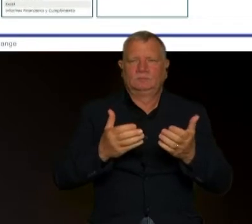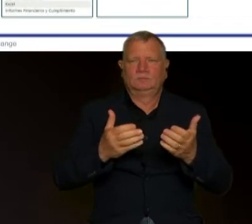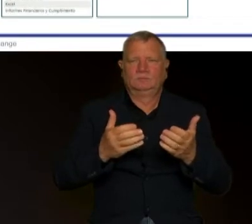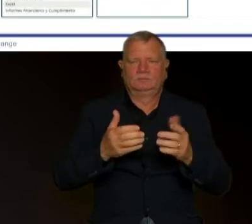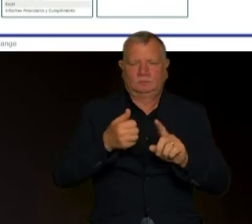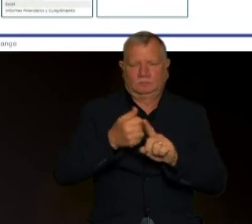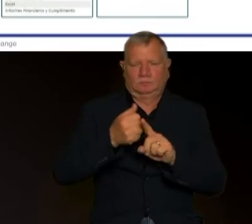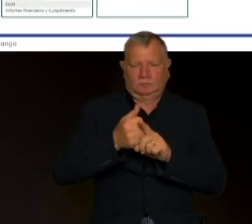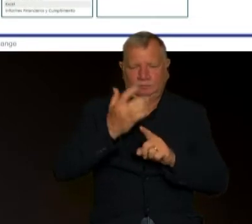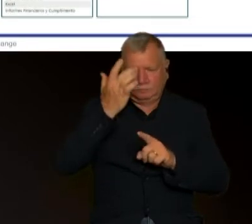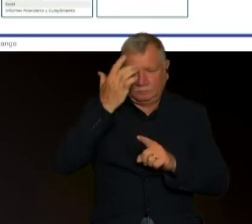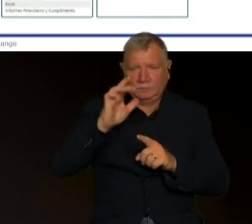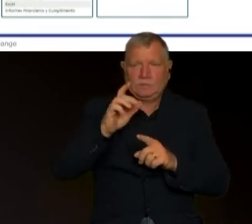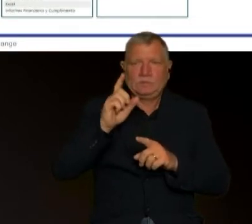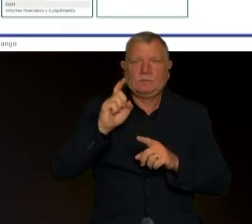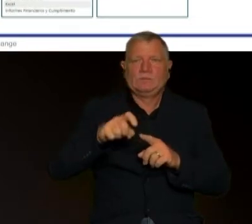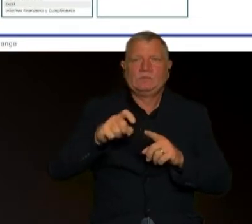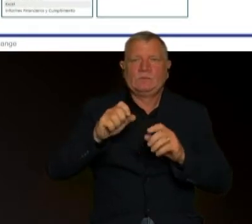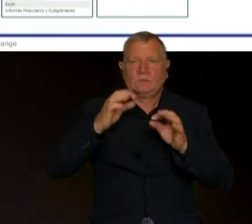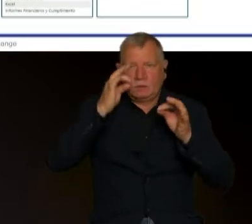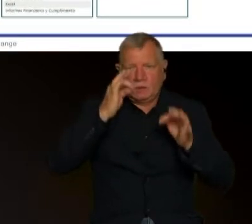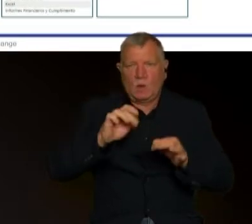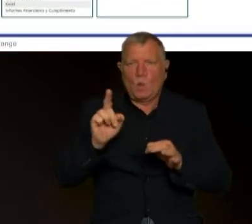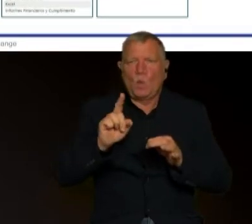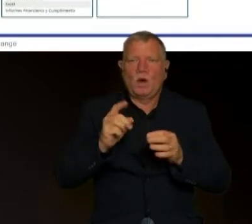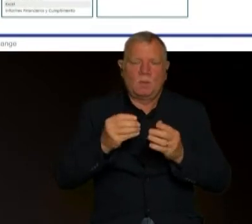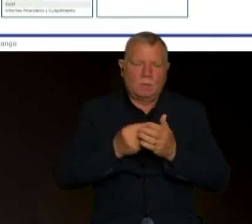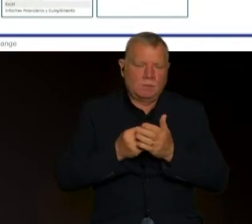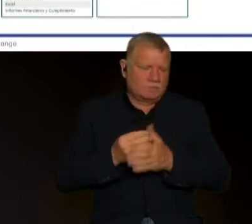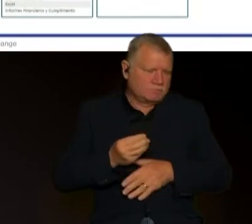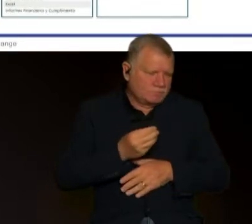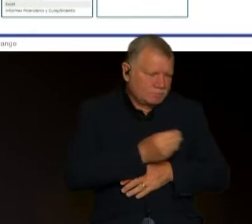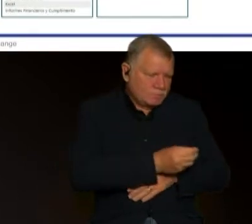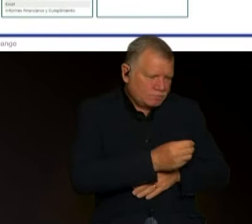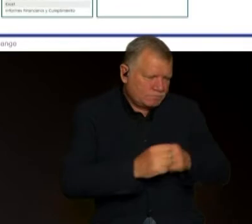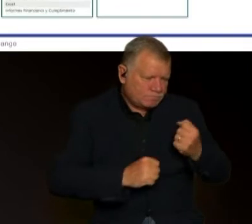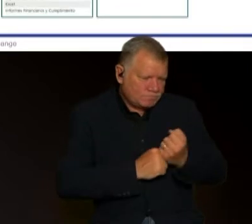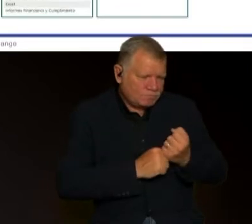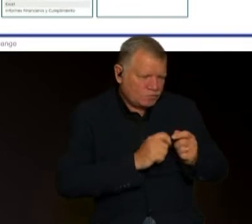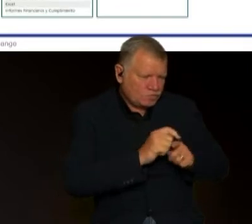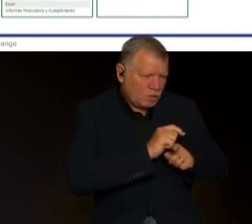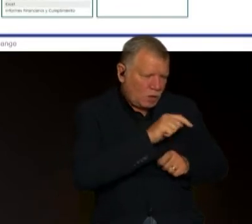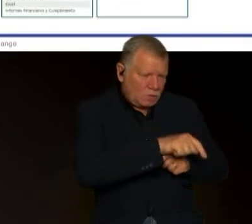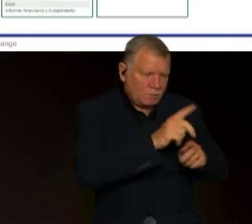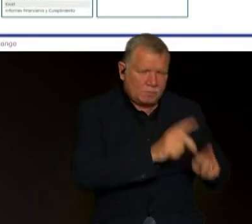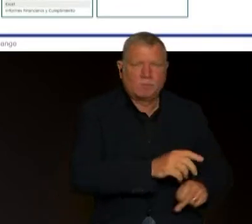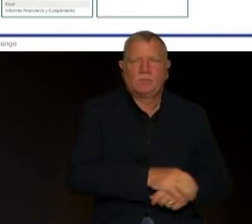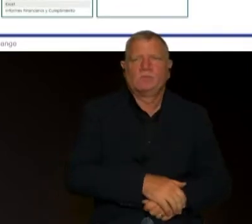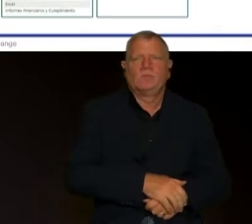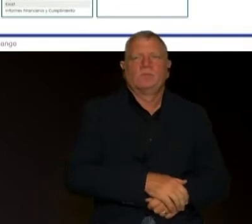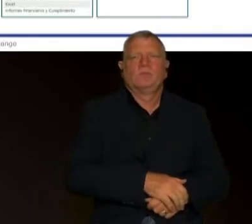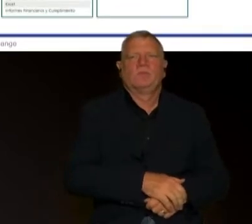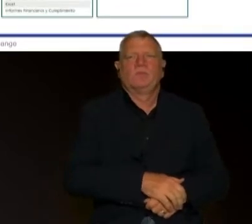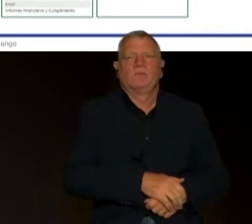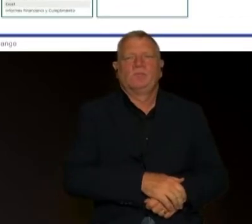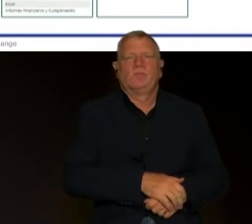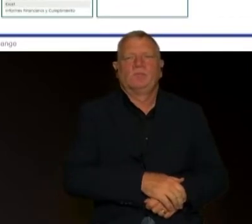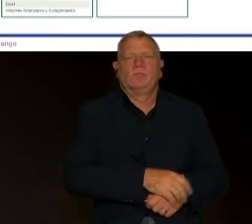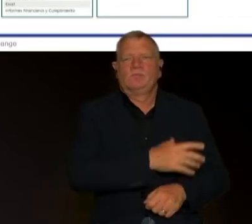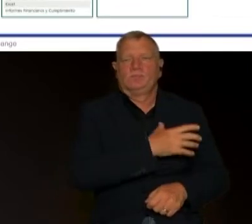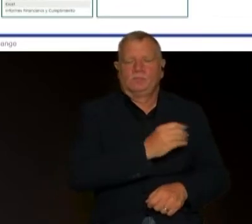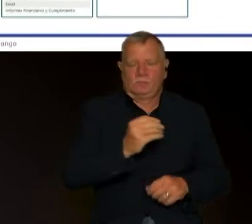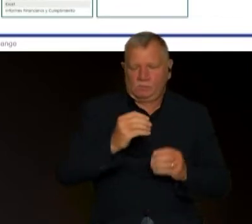data. The system develops the intelligence to pinpoint where to invest in human